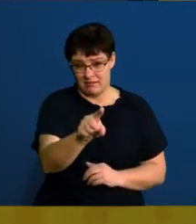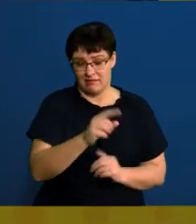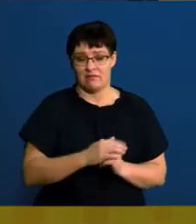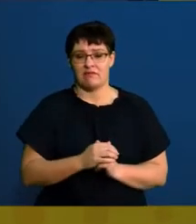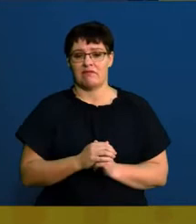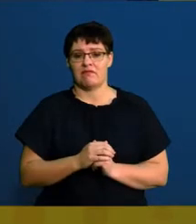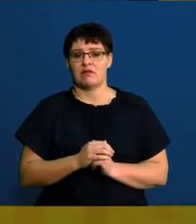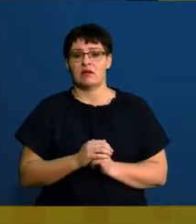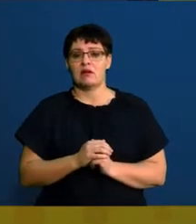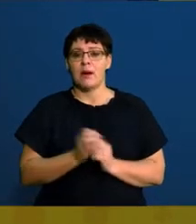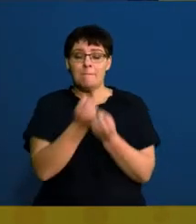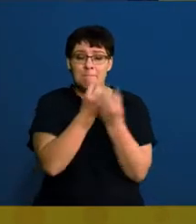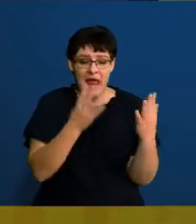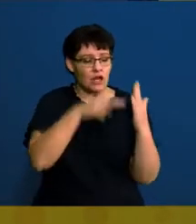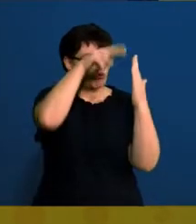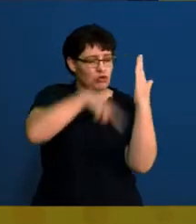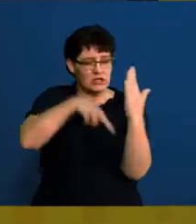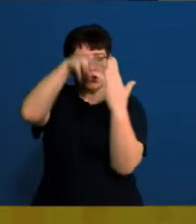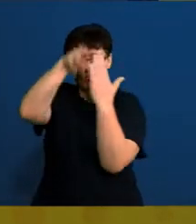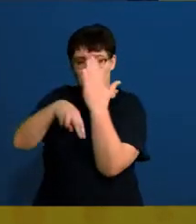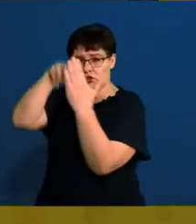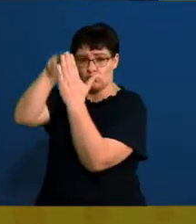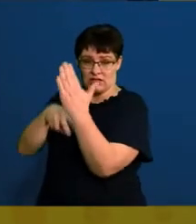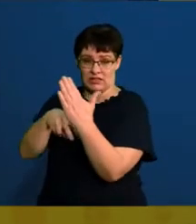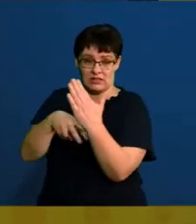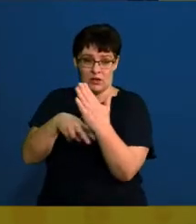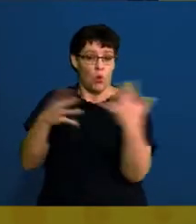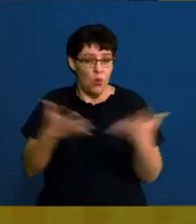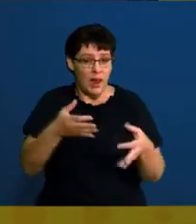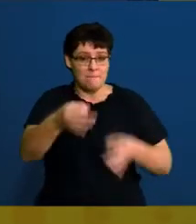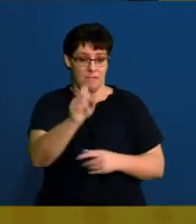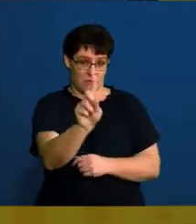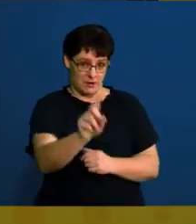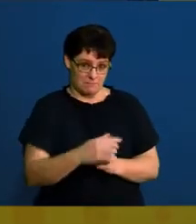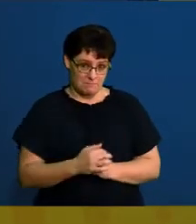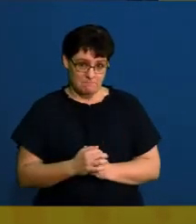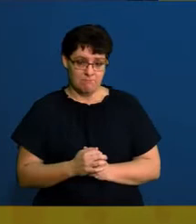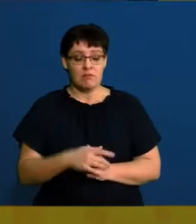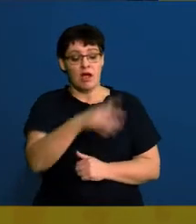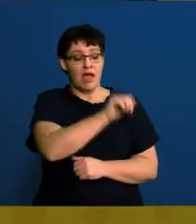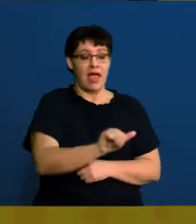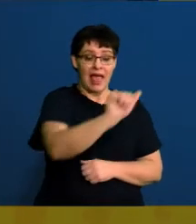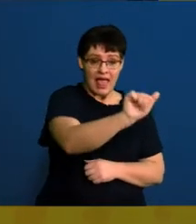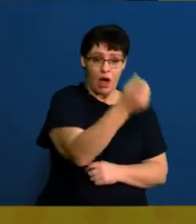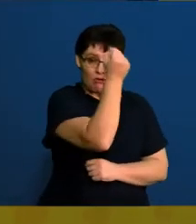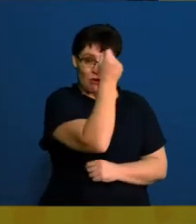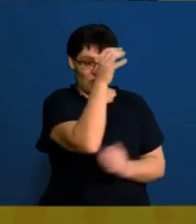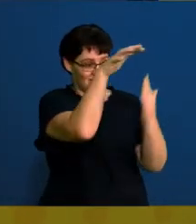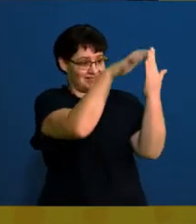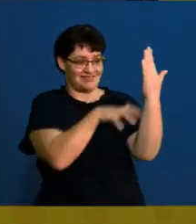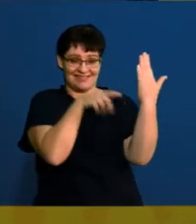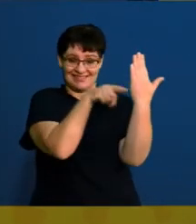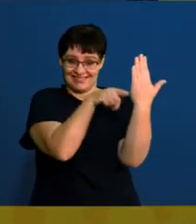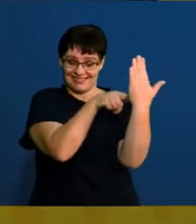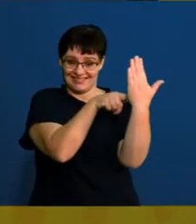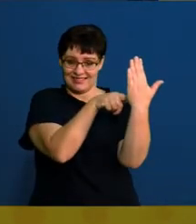are presented with many texts in paper 1. The first text is text A, which is your comprehension, and